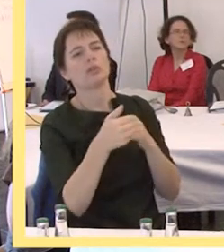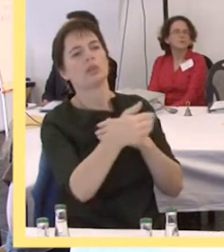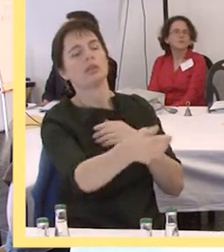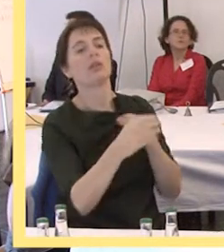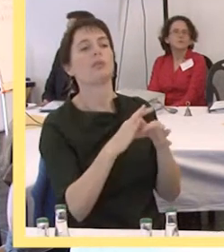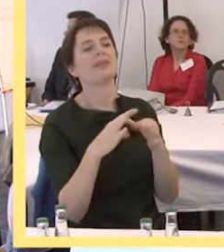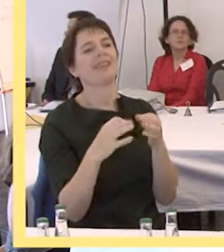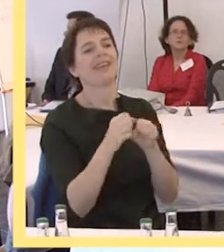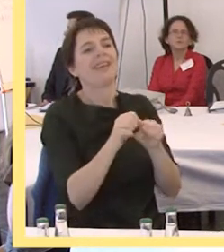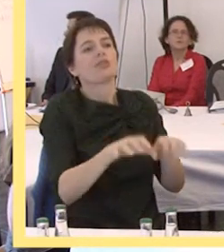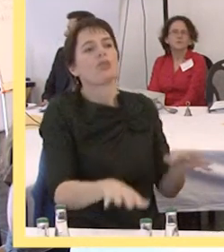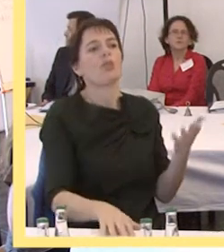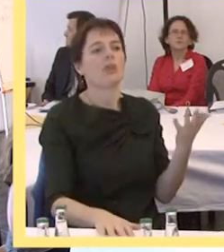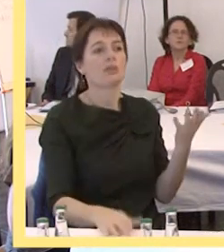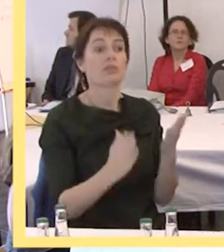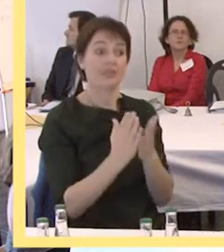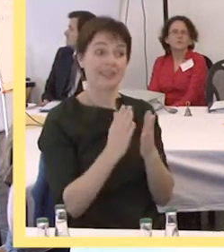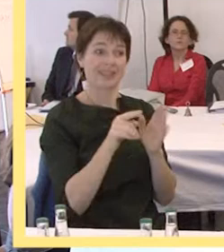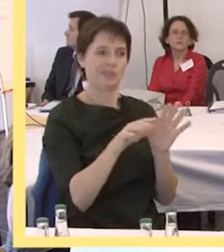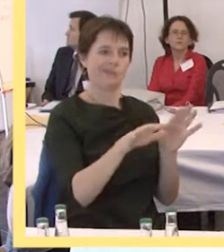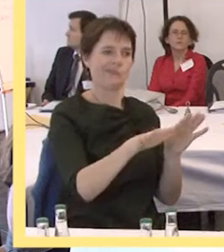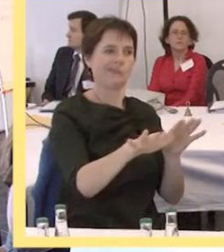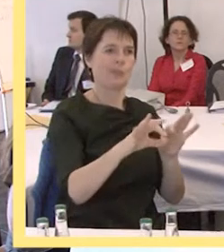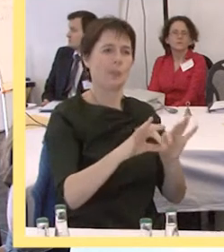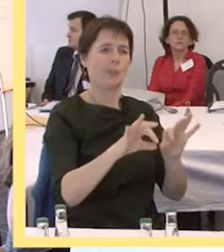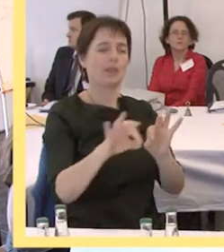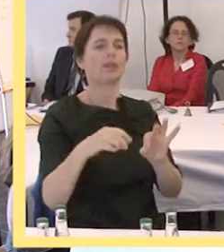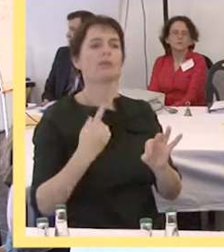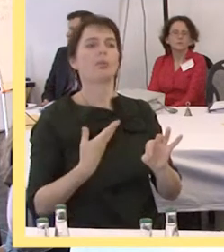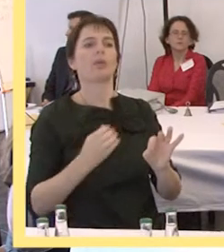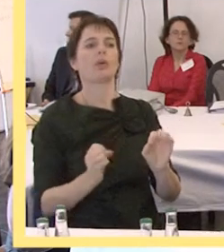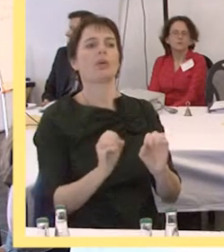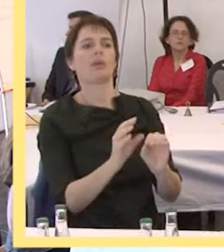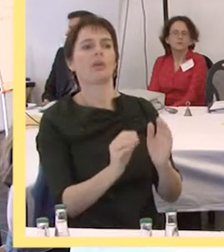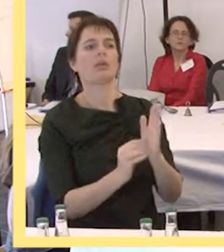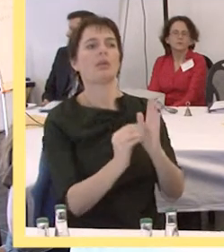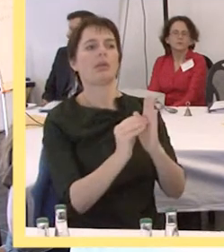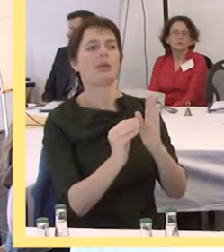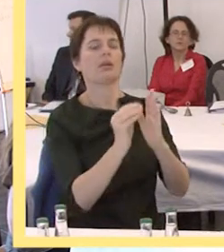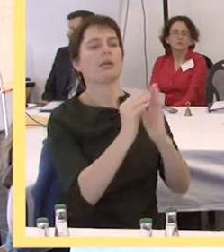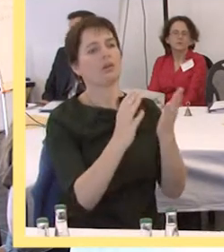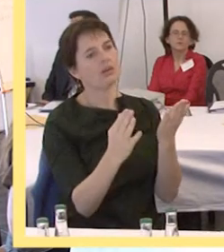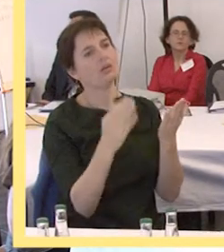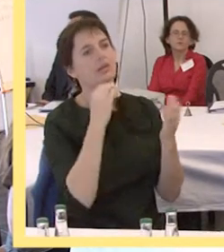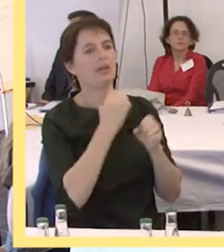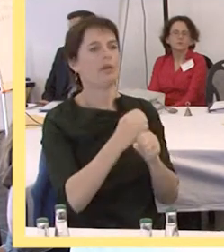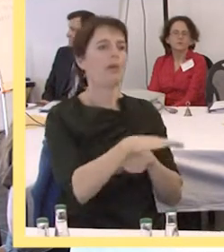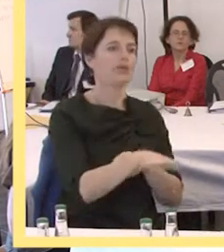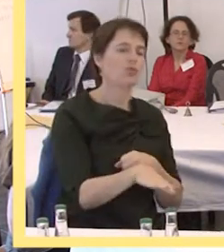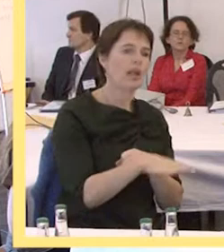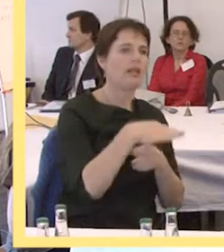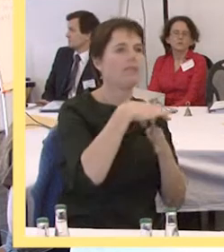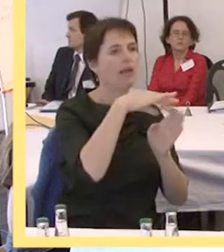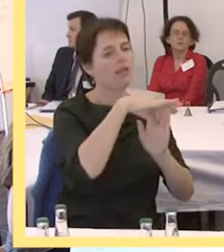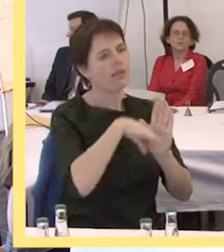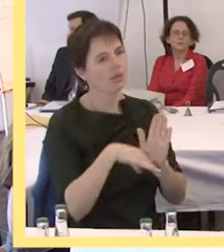catastrophic events. So these are gaps that we're trying to fill with the knowledge from international guidelines and handbooks. And we're trying, or we